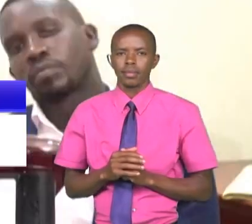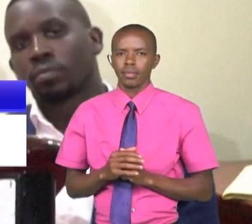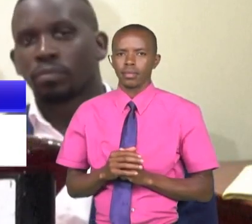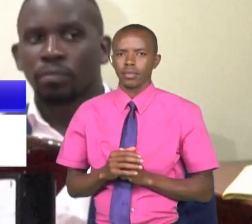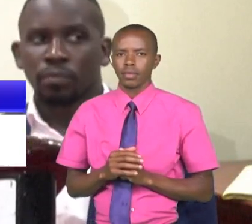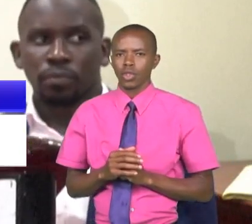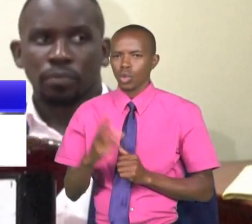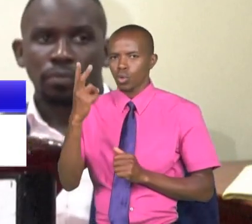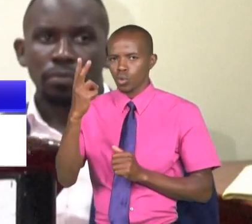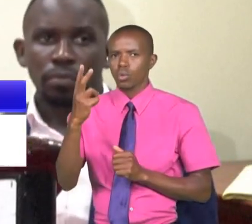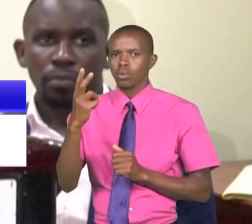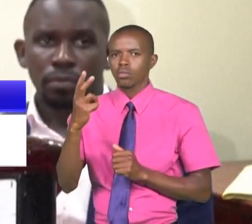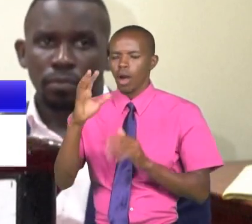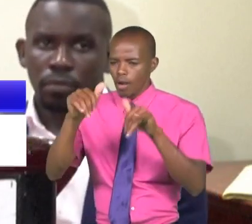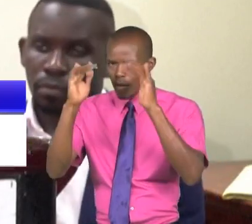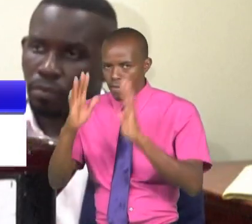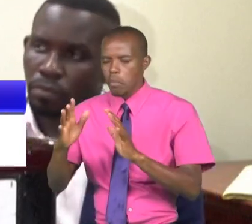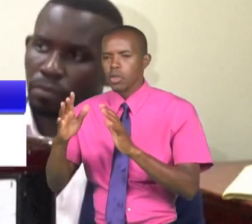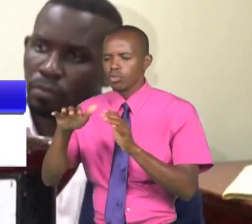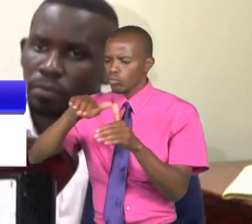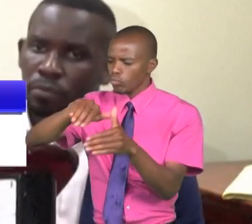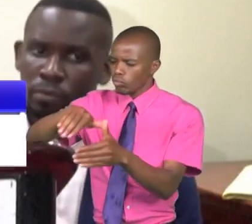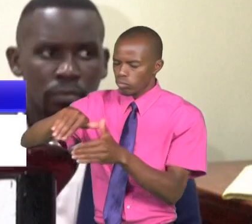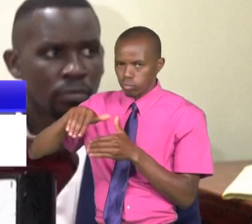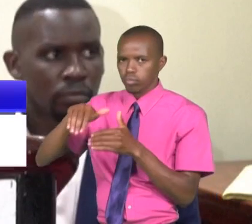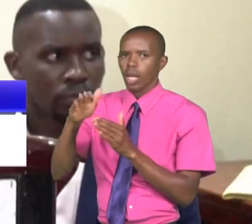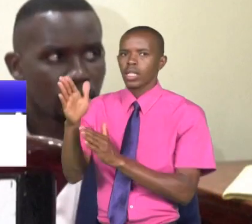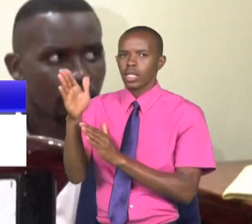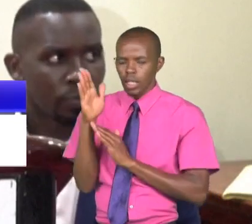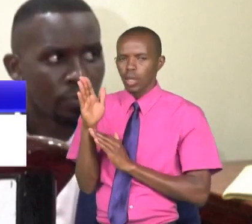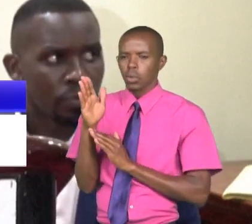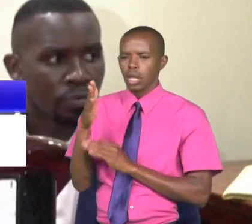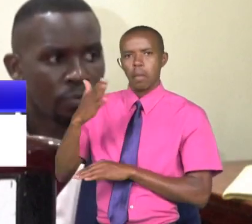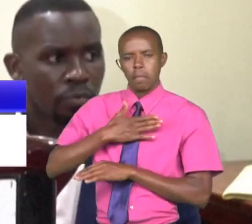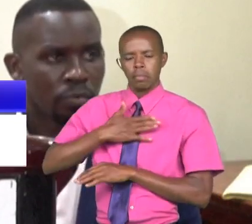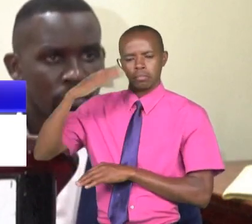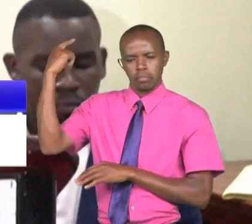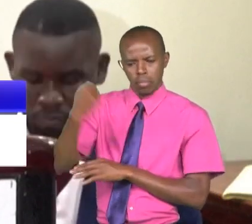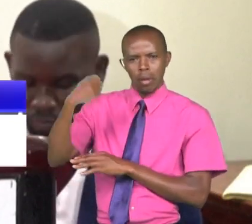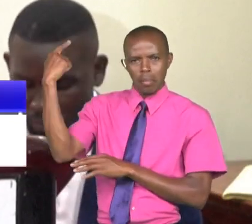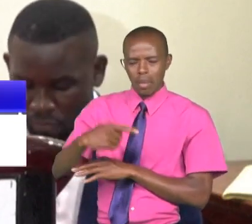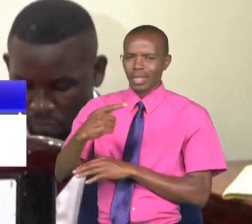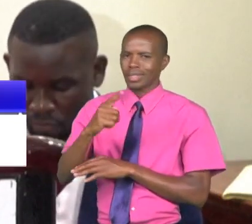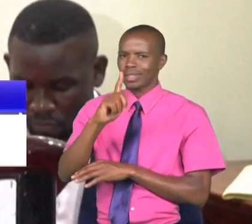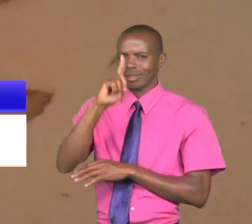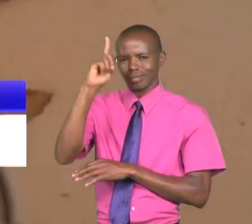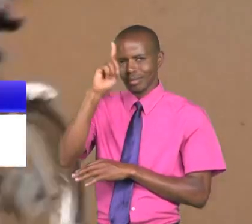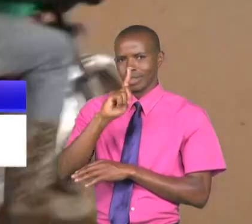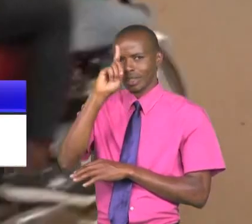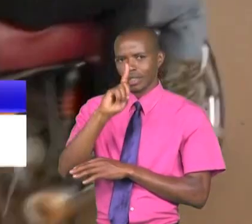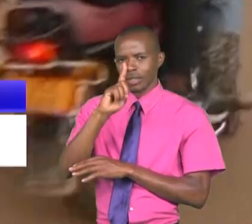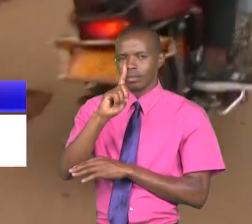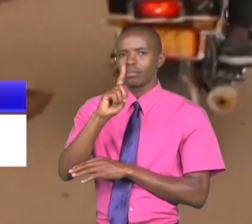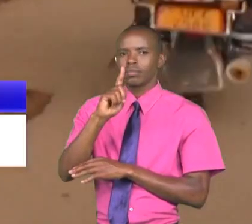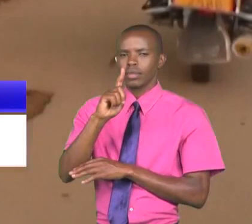Two of my gardeners were taken away, and my security guard was beaten very, very badly.